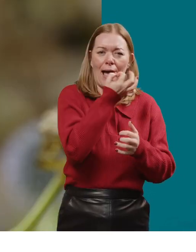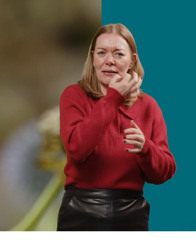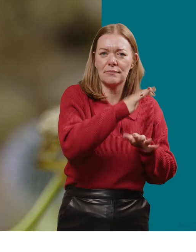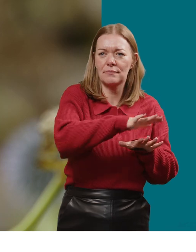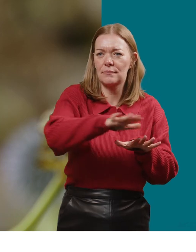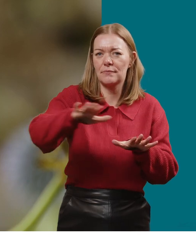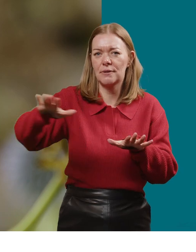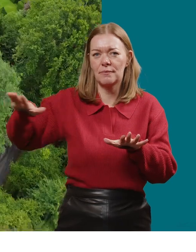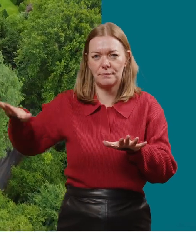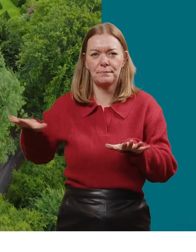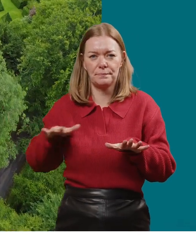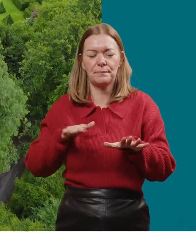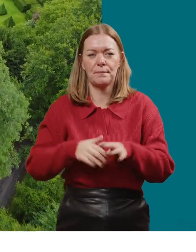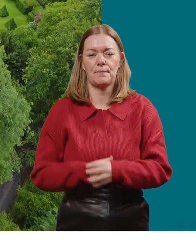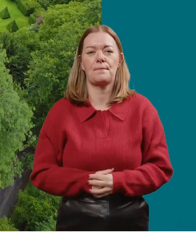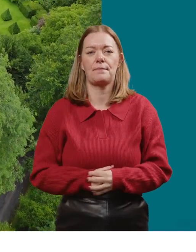gardens at Sizergh.